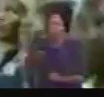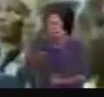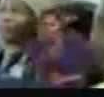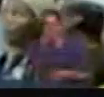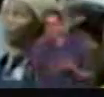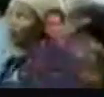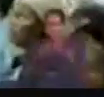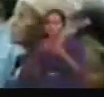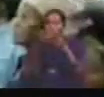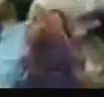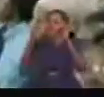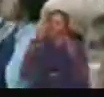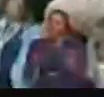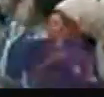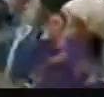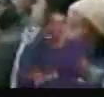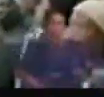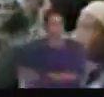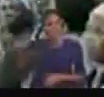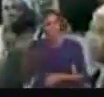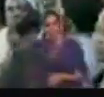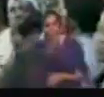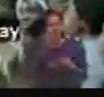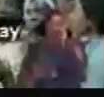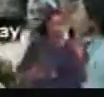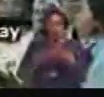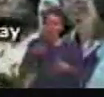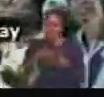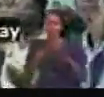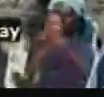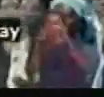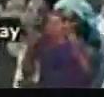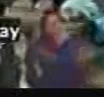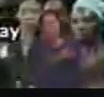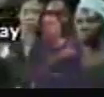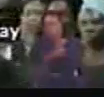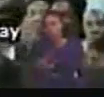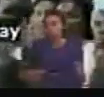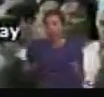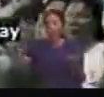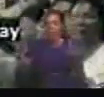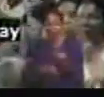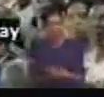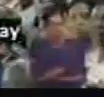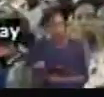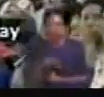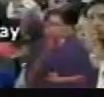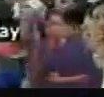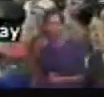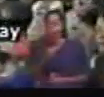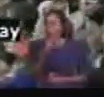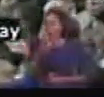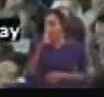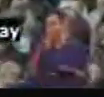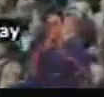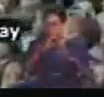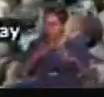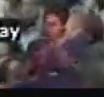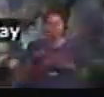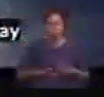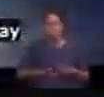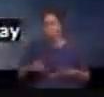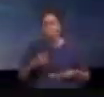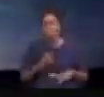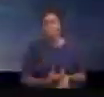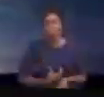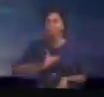away. There's joy in the house of the Lord. There's joy in the house of the Lord today. And we won't be